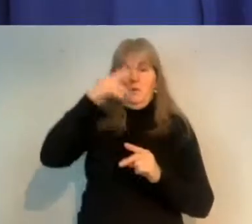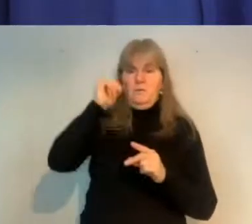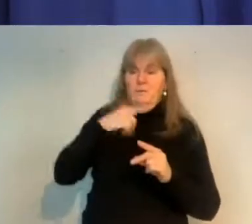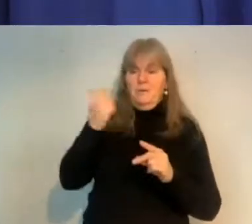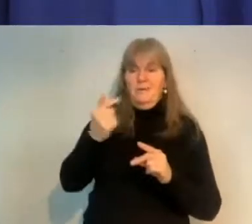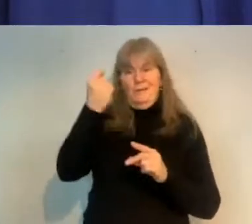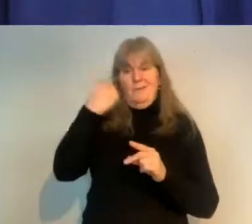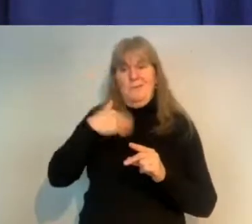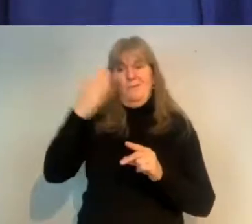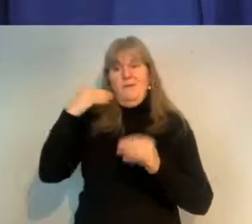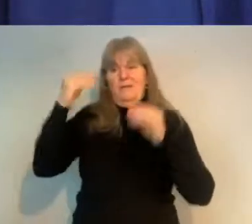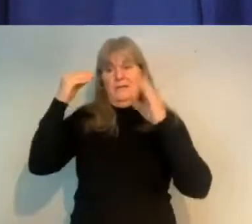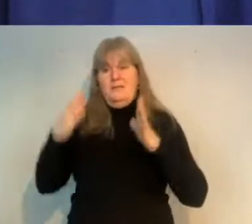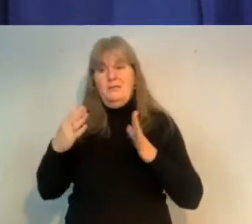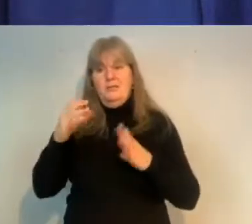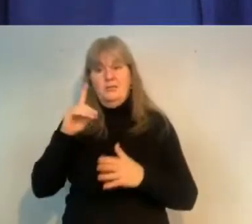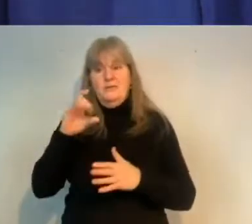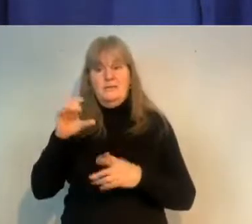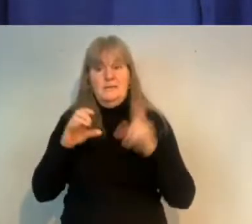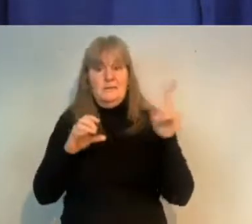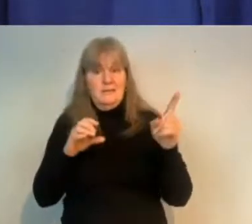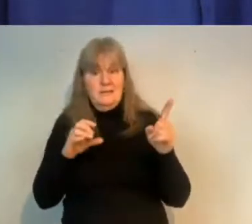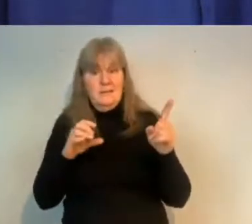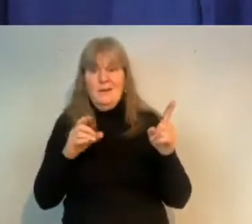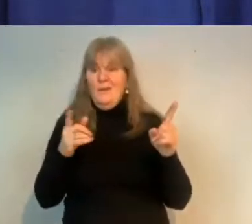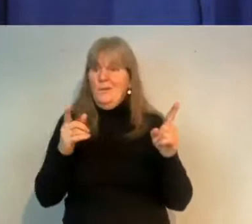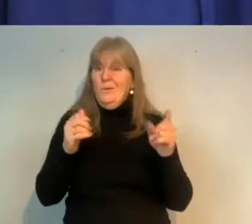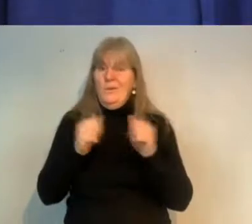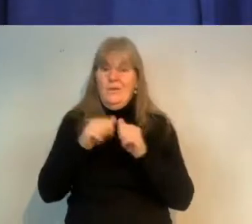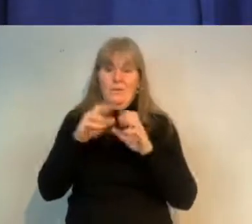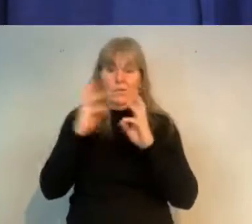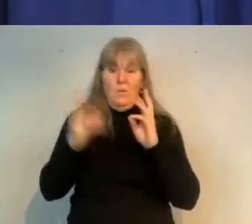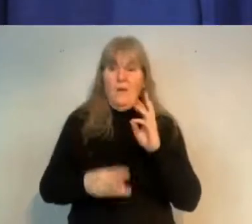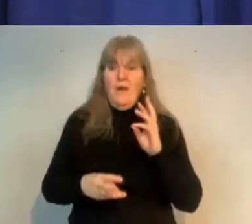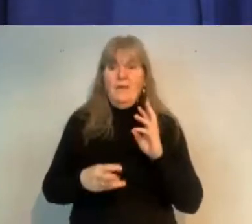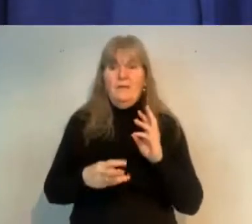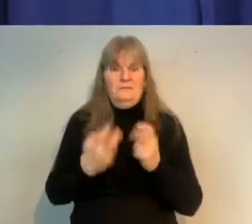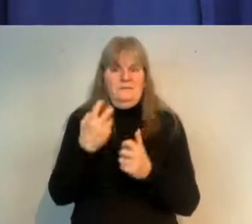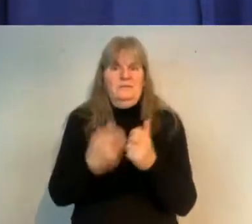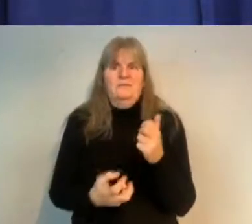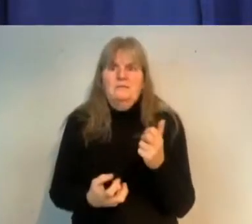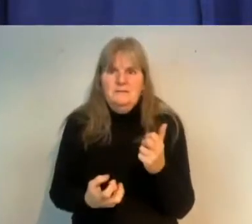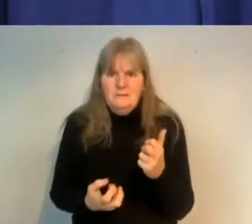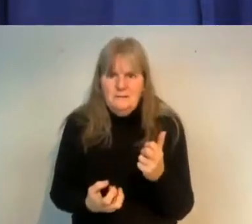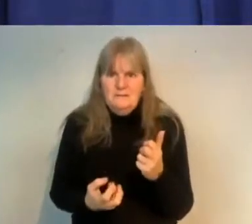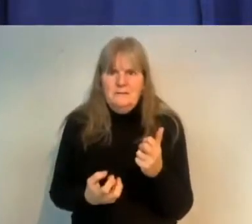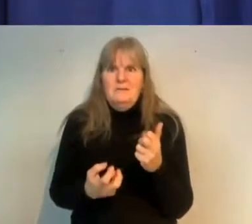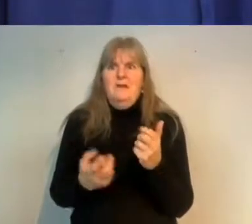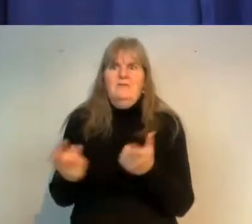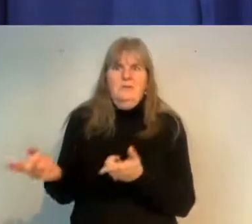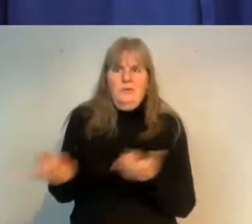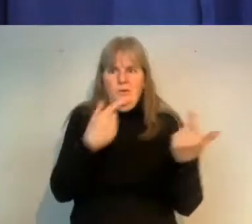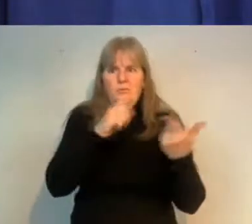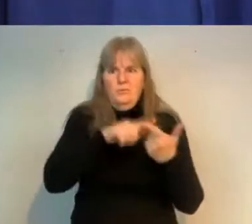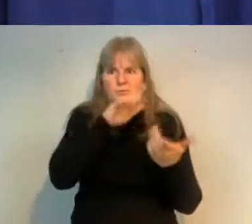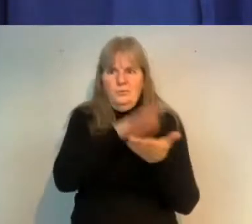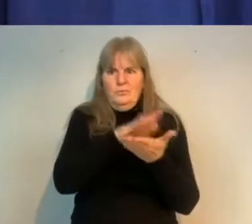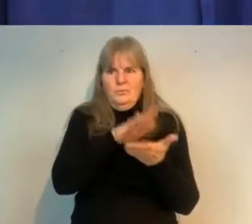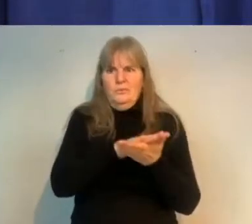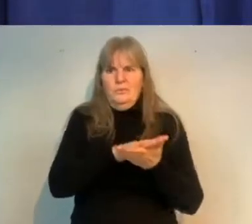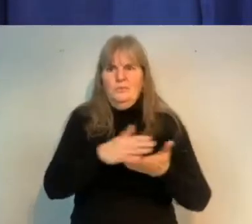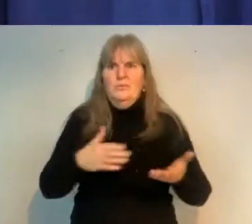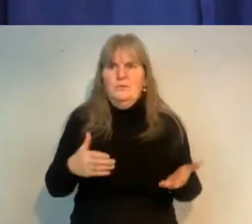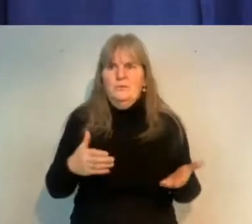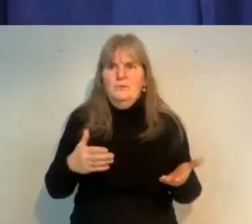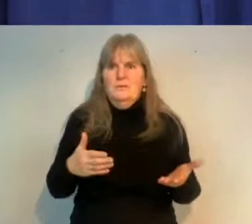Dawson, especially with this weather, it's really hard to get a whole bunch of people to school in the best of times. I would